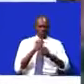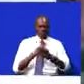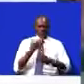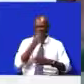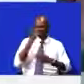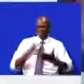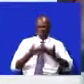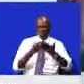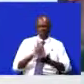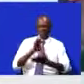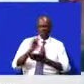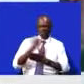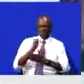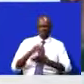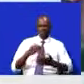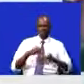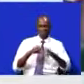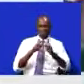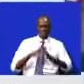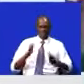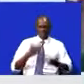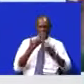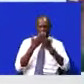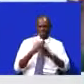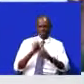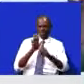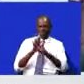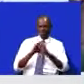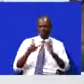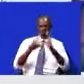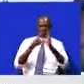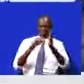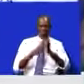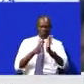basari. Agone jatelo erokamano kuom chulonwa fees manono.